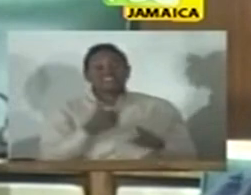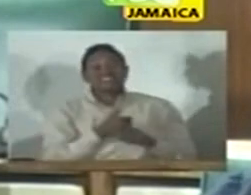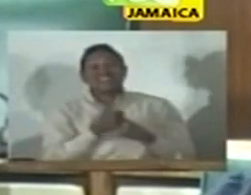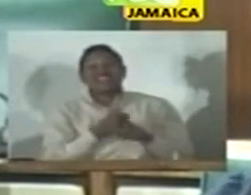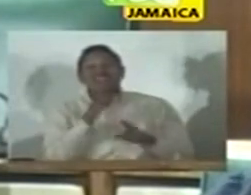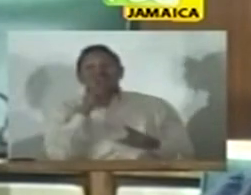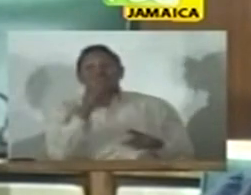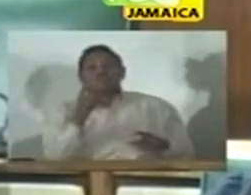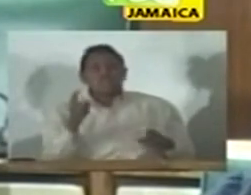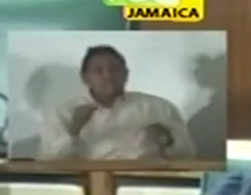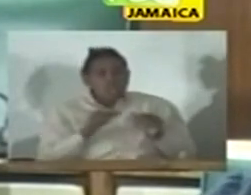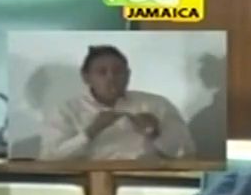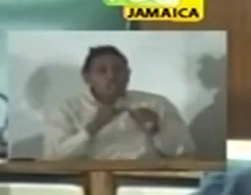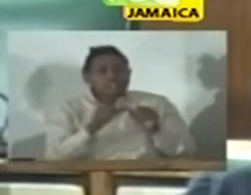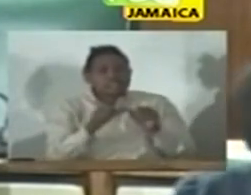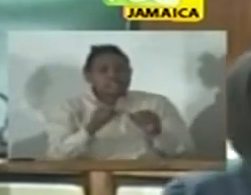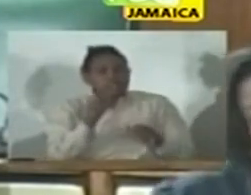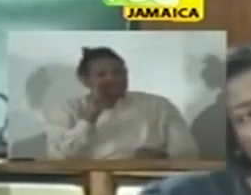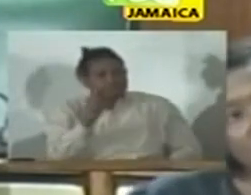been consistent